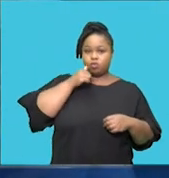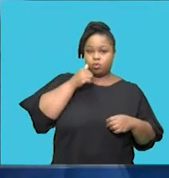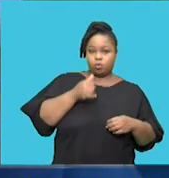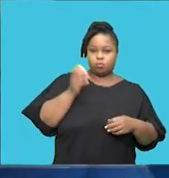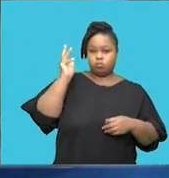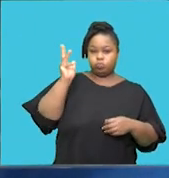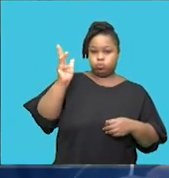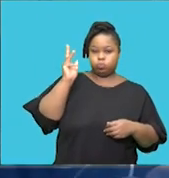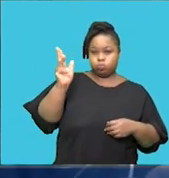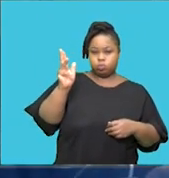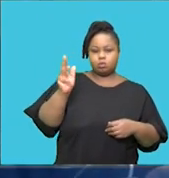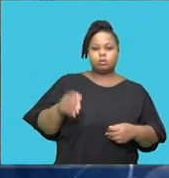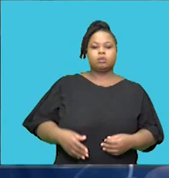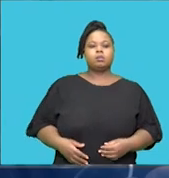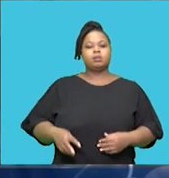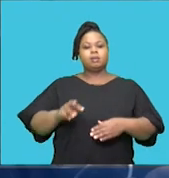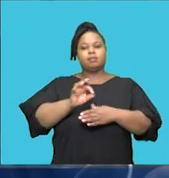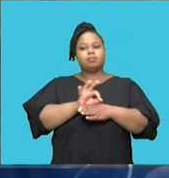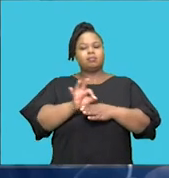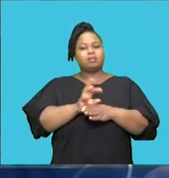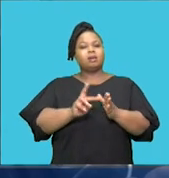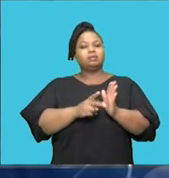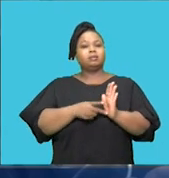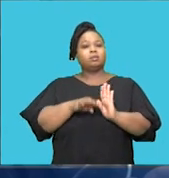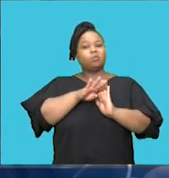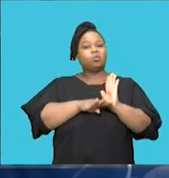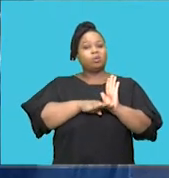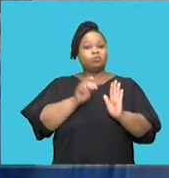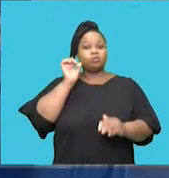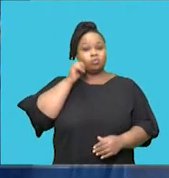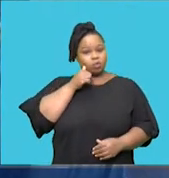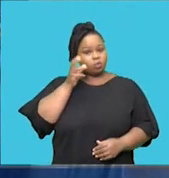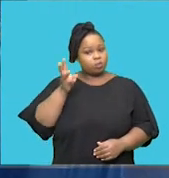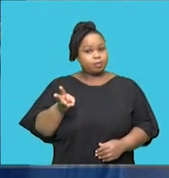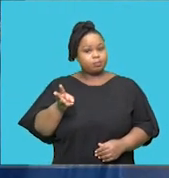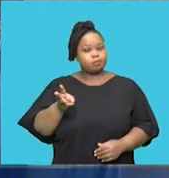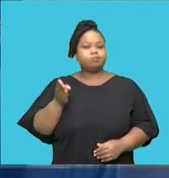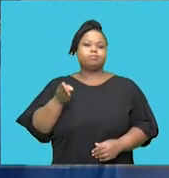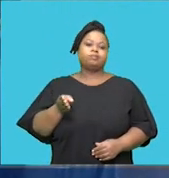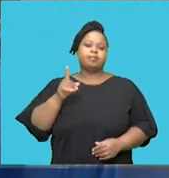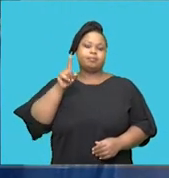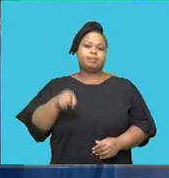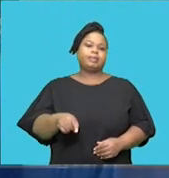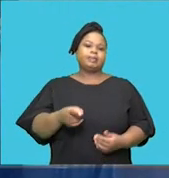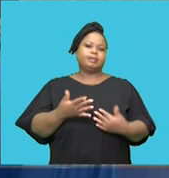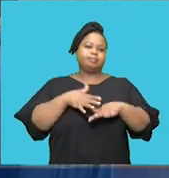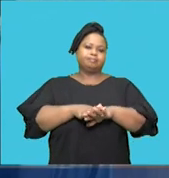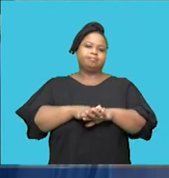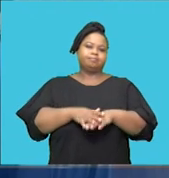tomorrow, the plans, the programs that we'll be outlining tomorrow, must come to